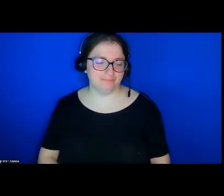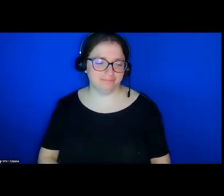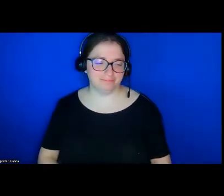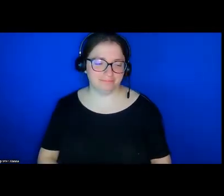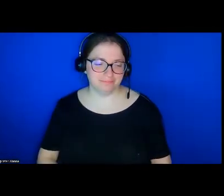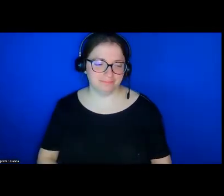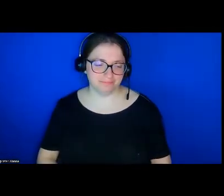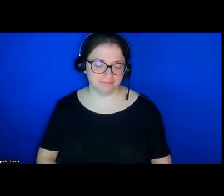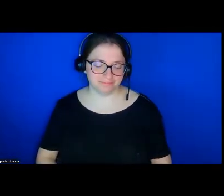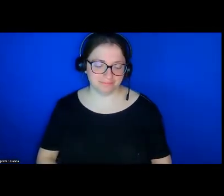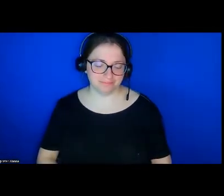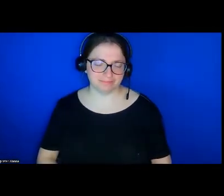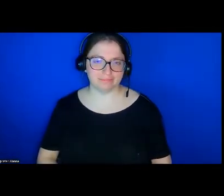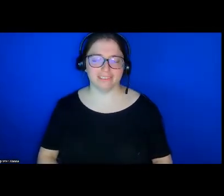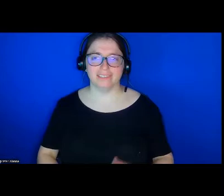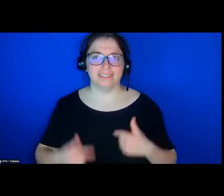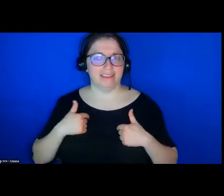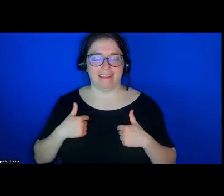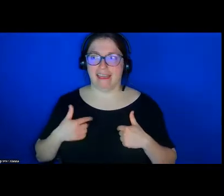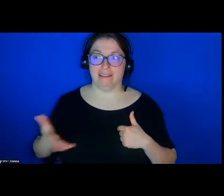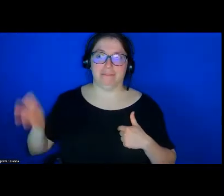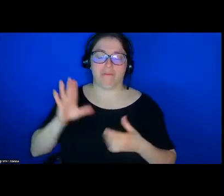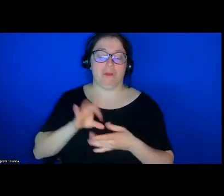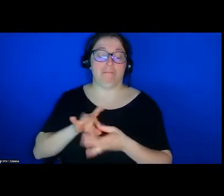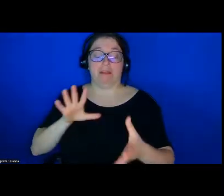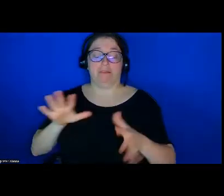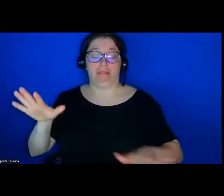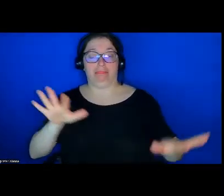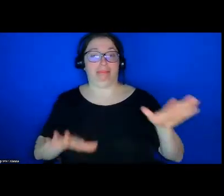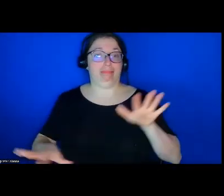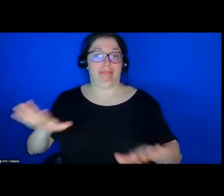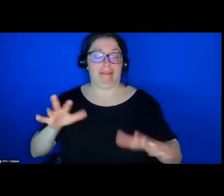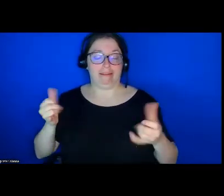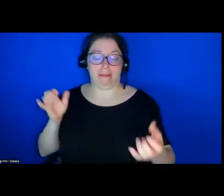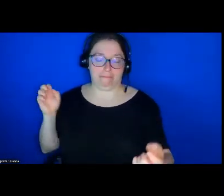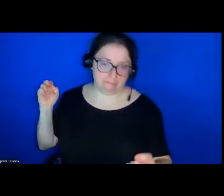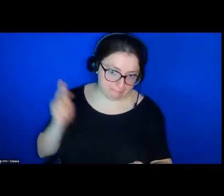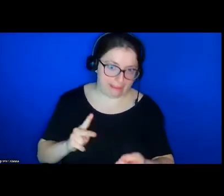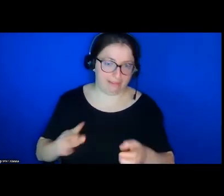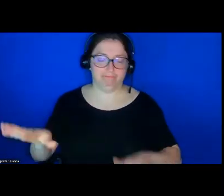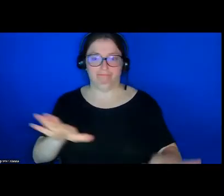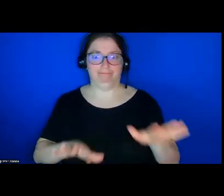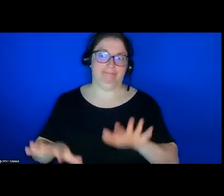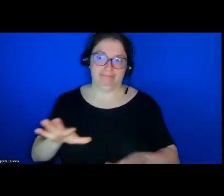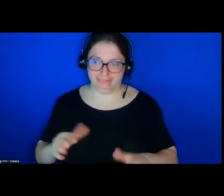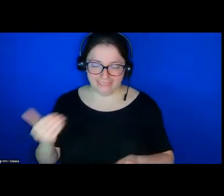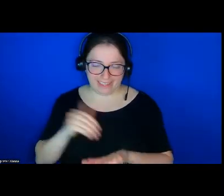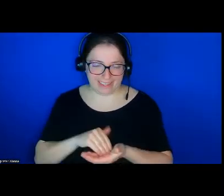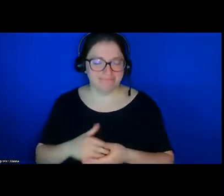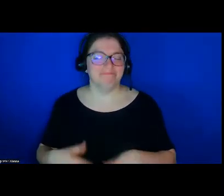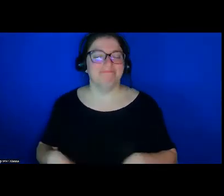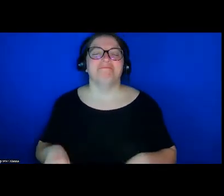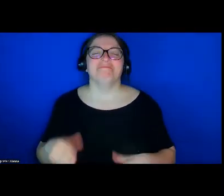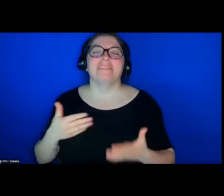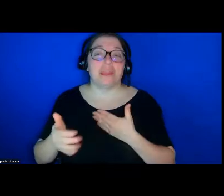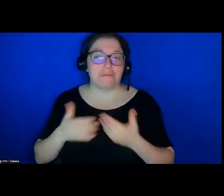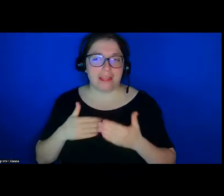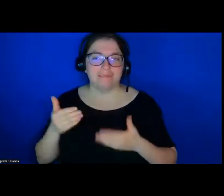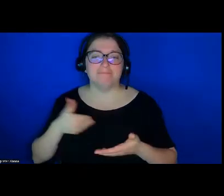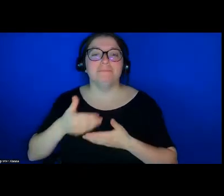got a little disoriented there once I got cut off and came back on um I guess that the the next person